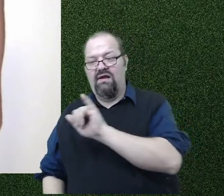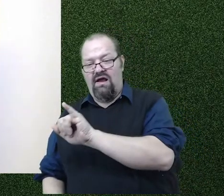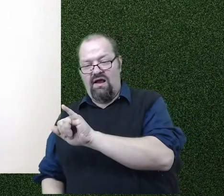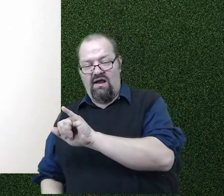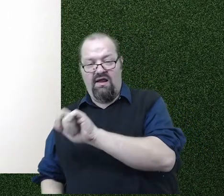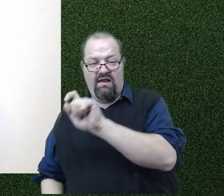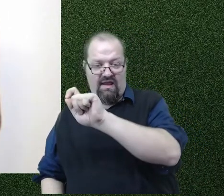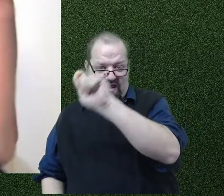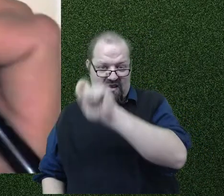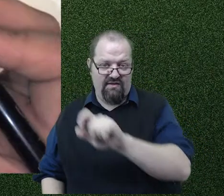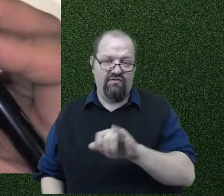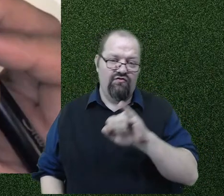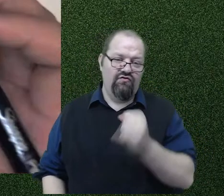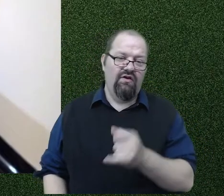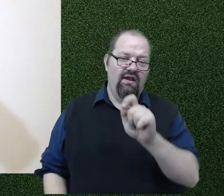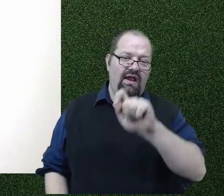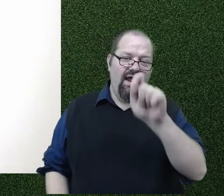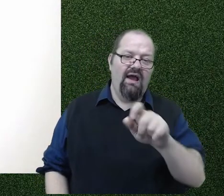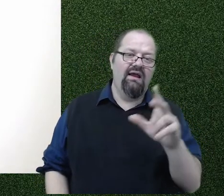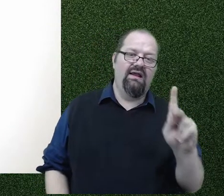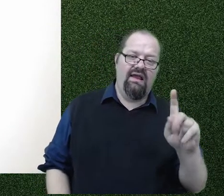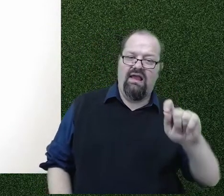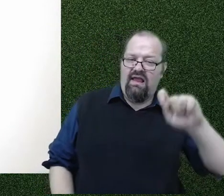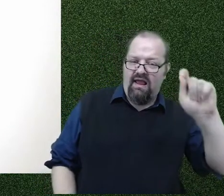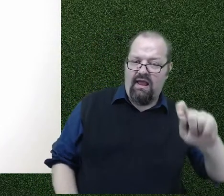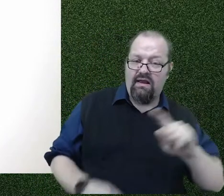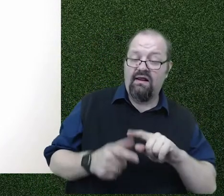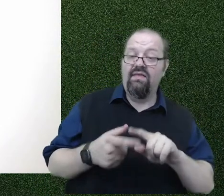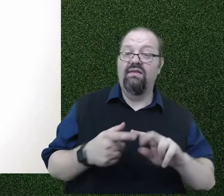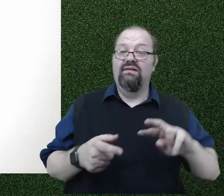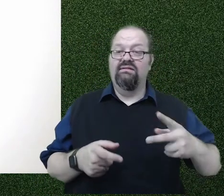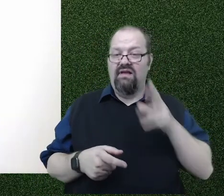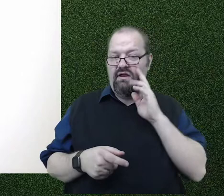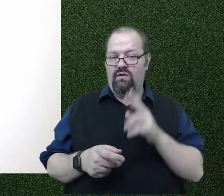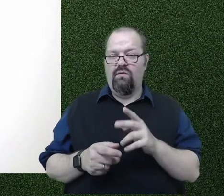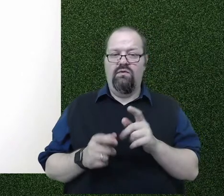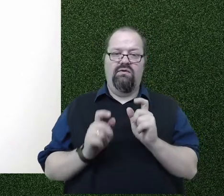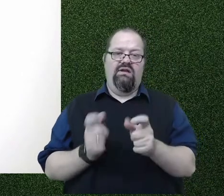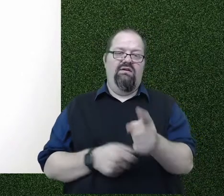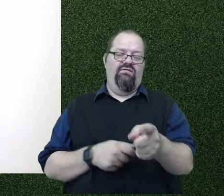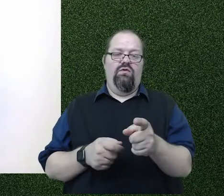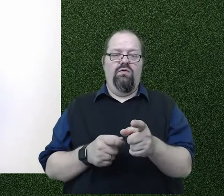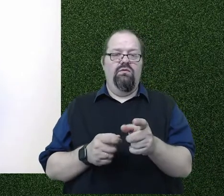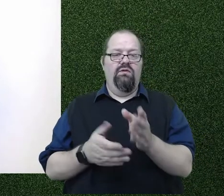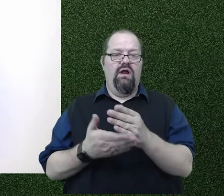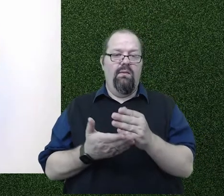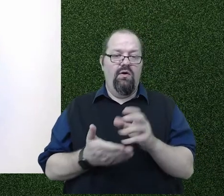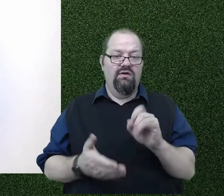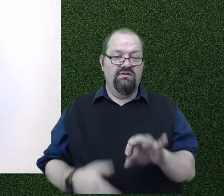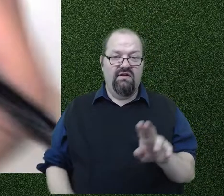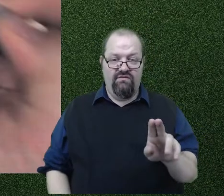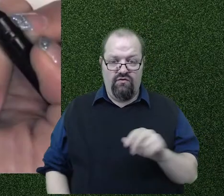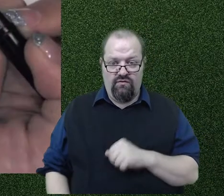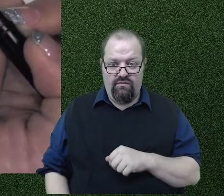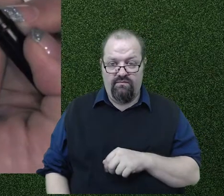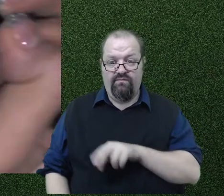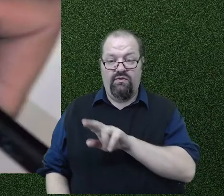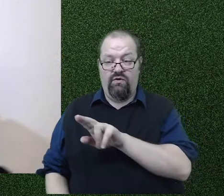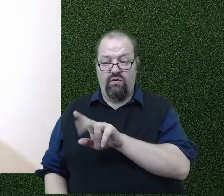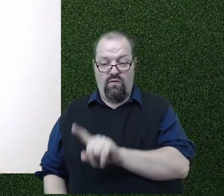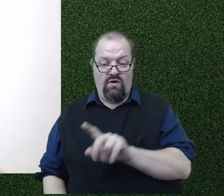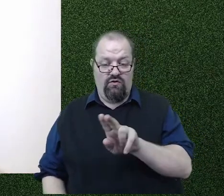the second row, list the components of U. So if U has components U1, U2, and U3, you list